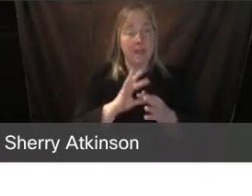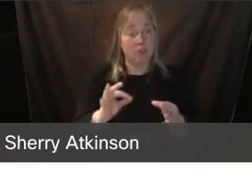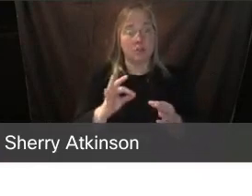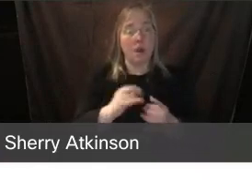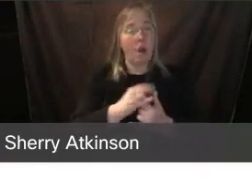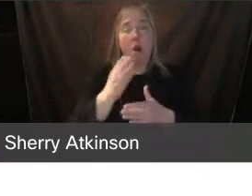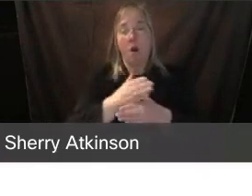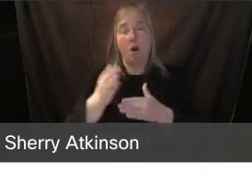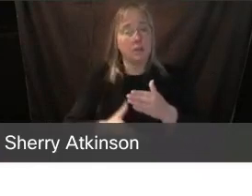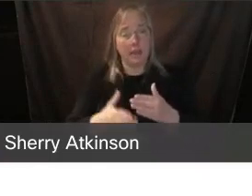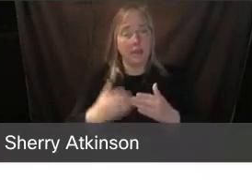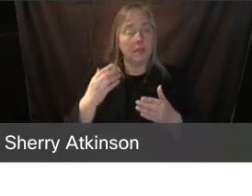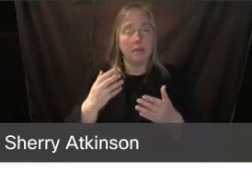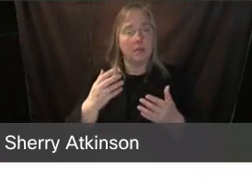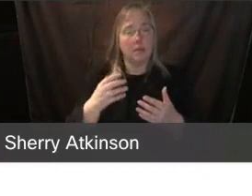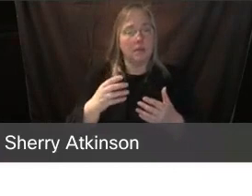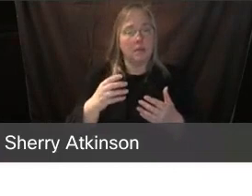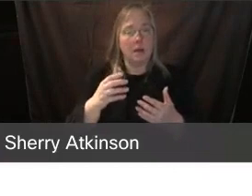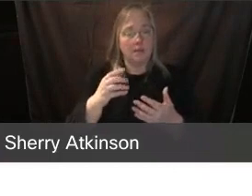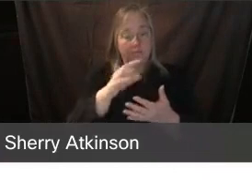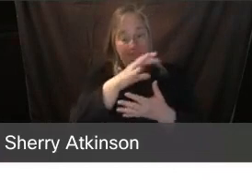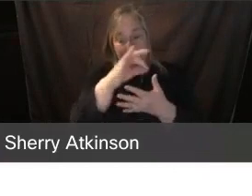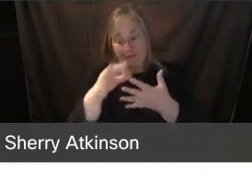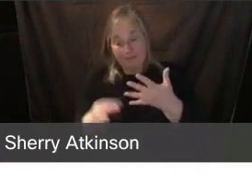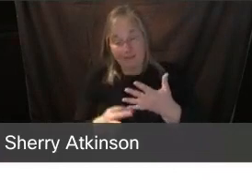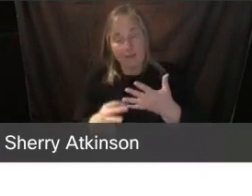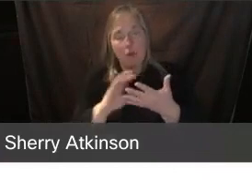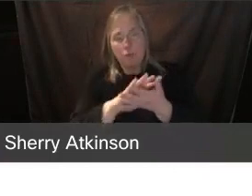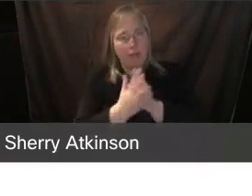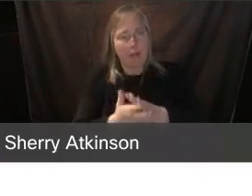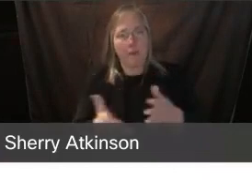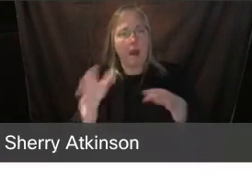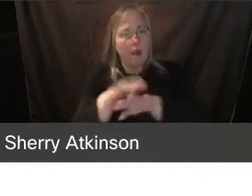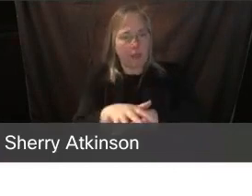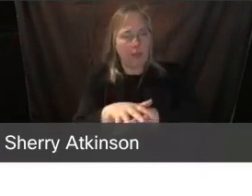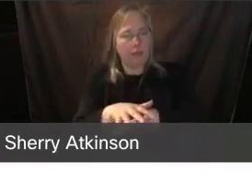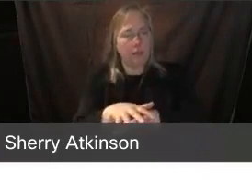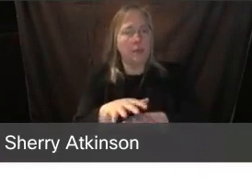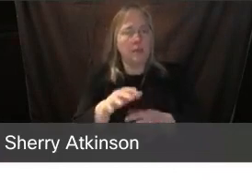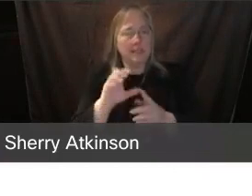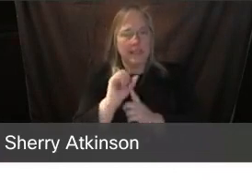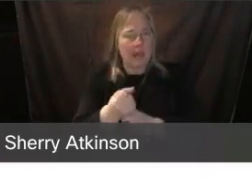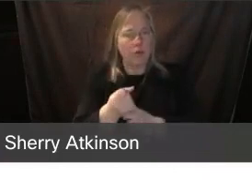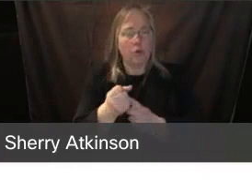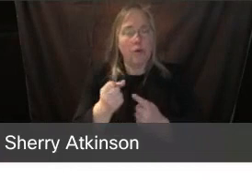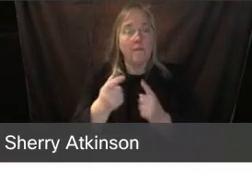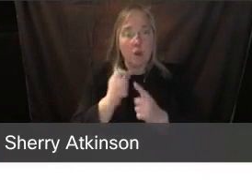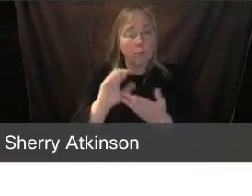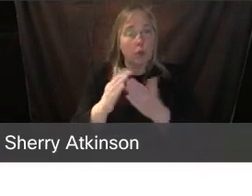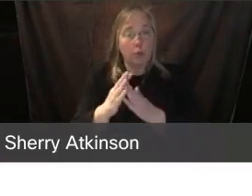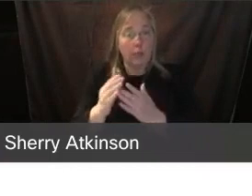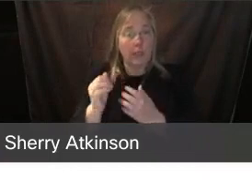will a hybrid scenario will evolve through community input, and that will really inform a new land use